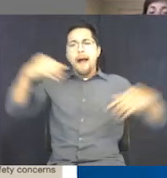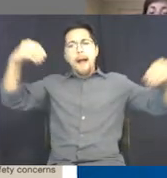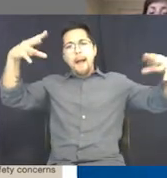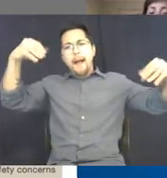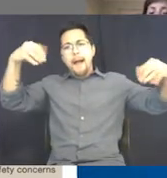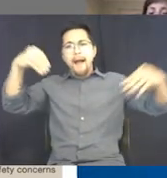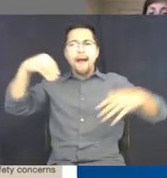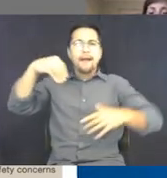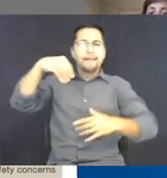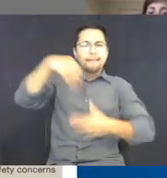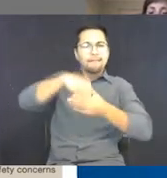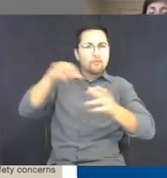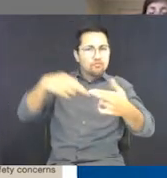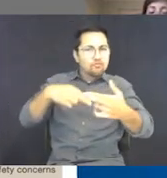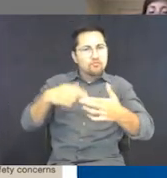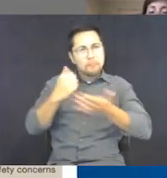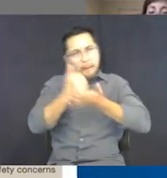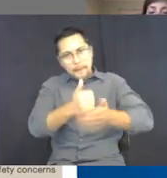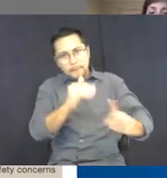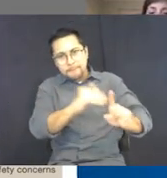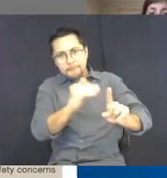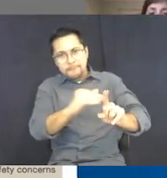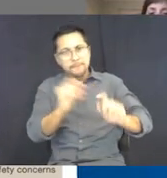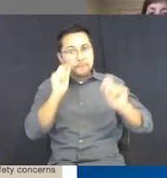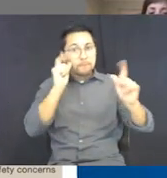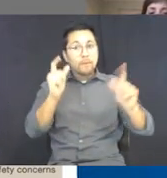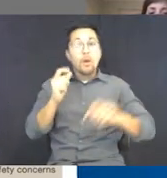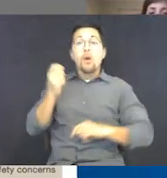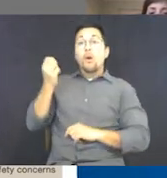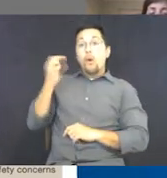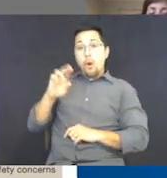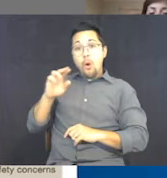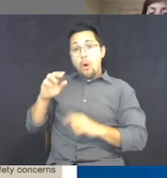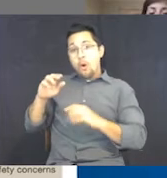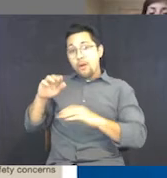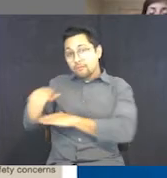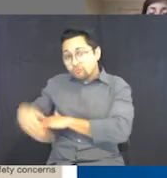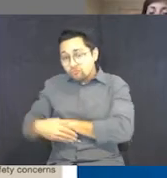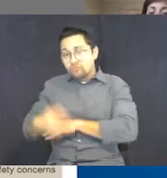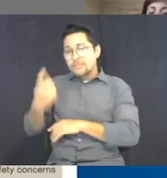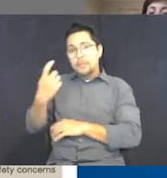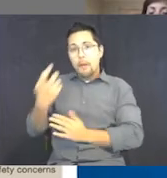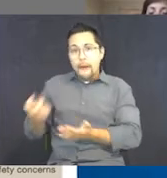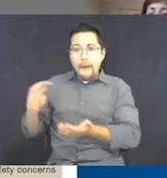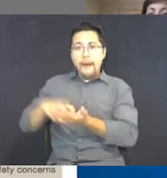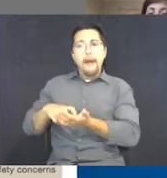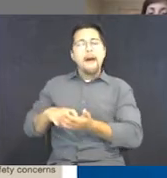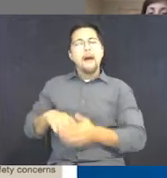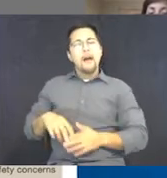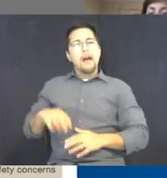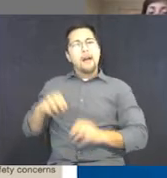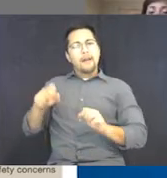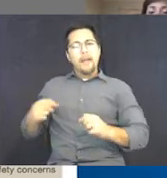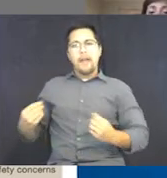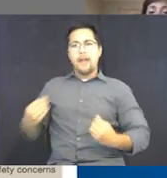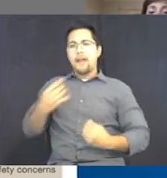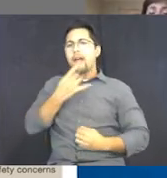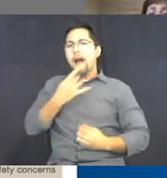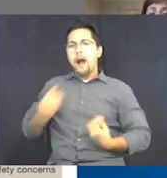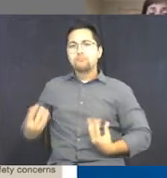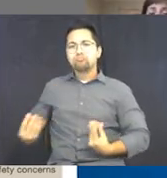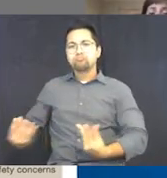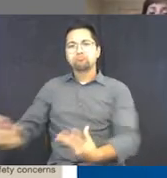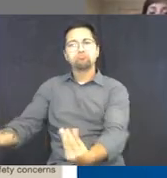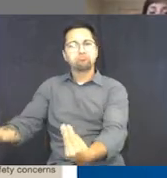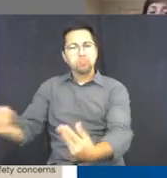avoid a potential fall. And then that third step is really gathering the data and looking at trends. So because